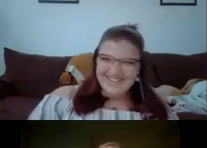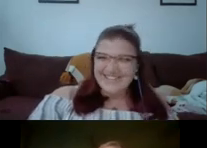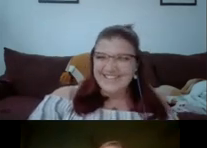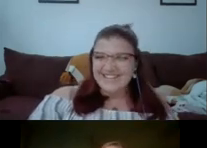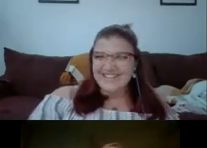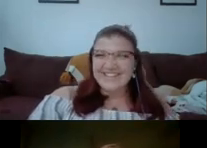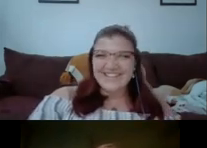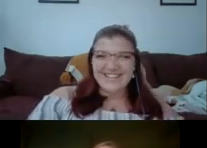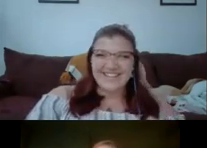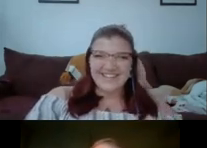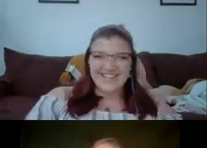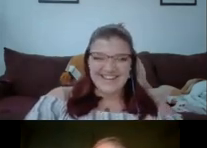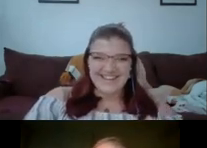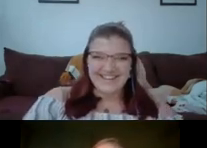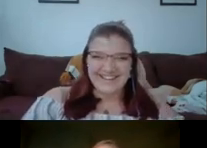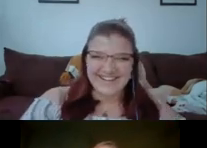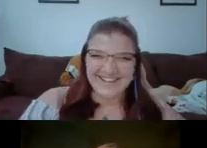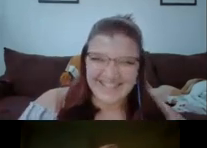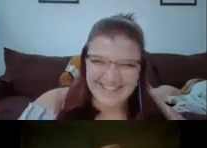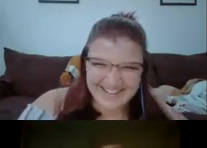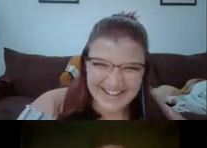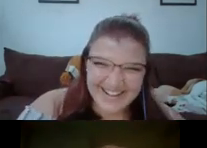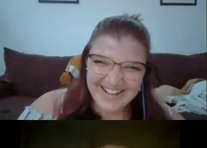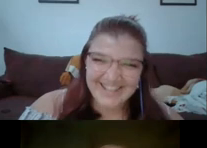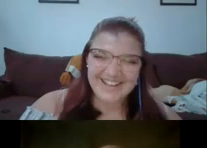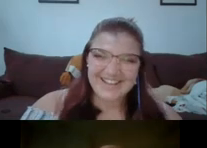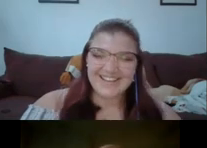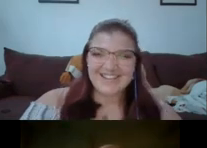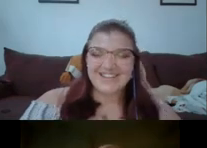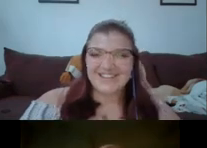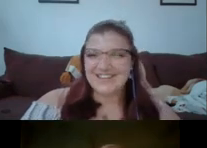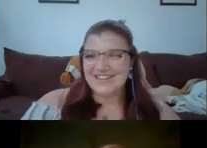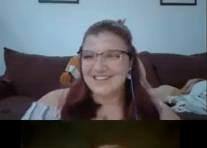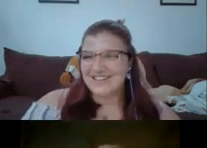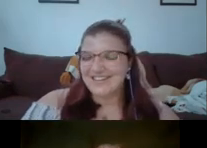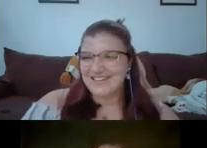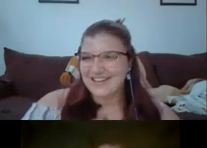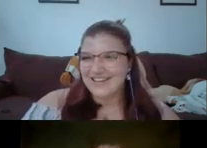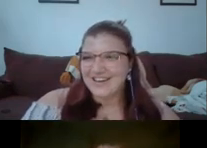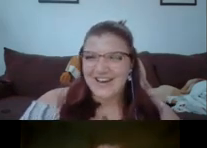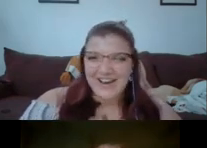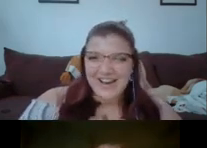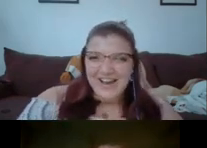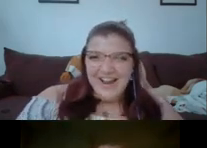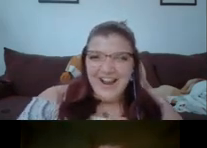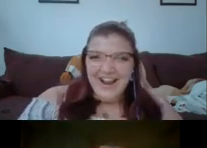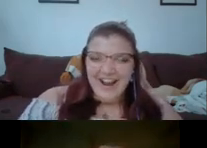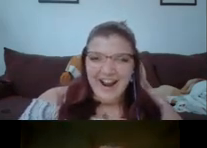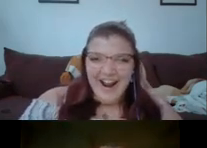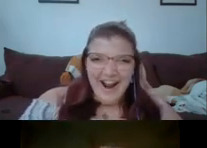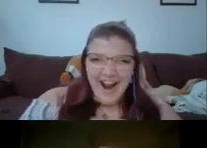to try to throw yourself into that quite different world to understand what really seems so silly to us